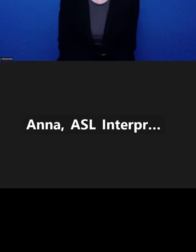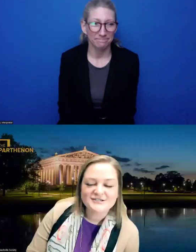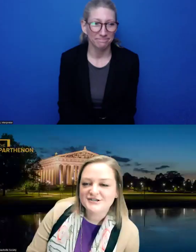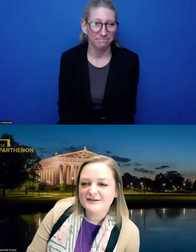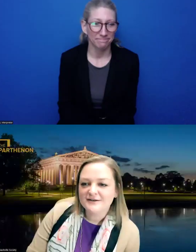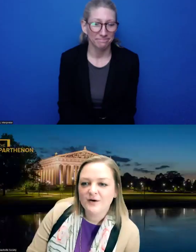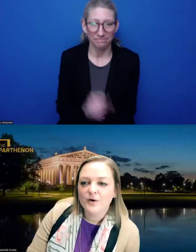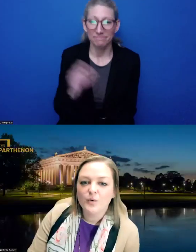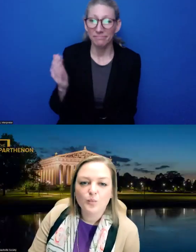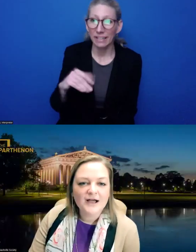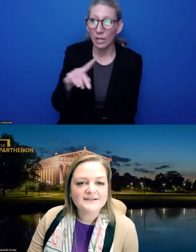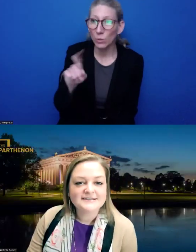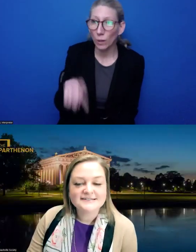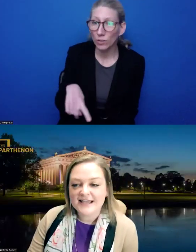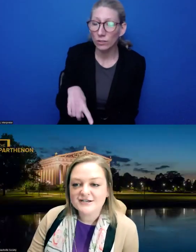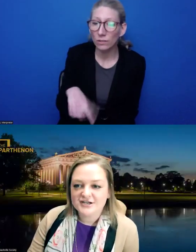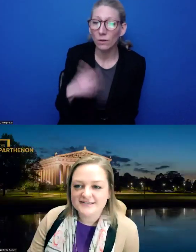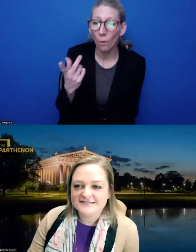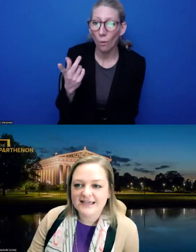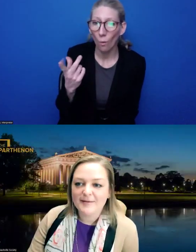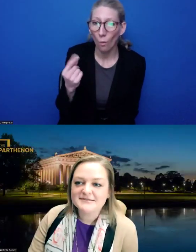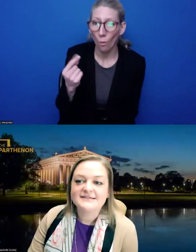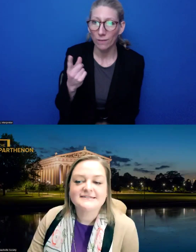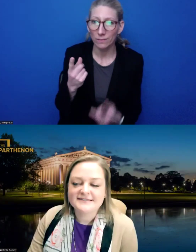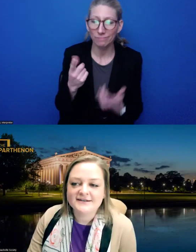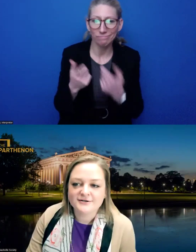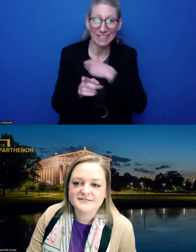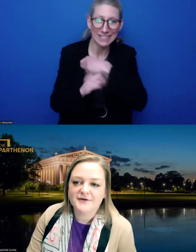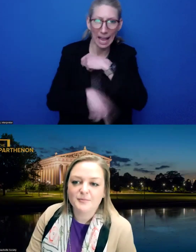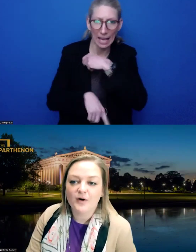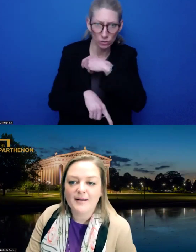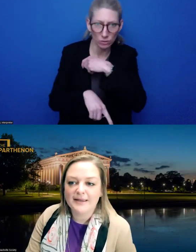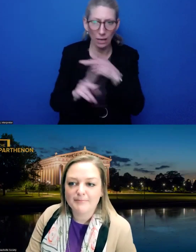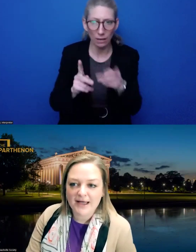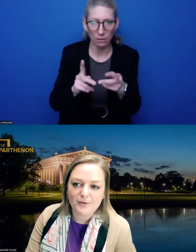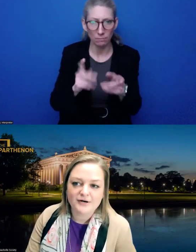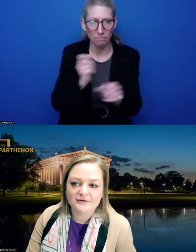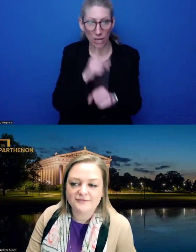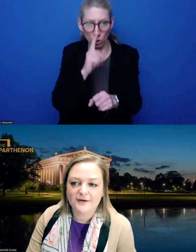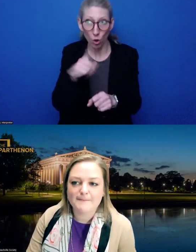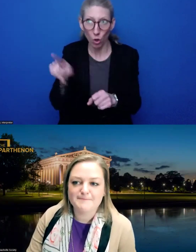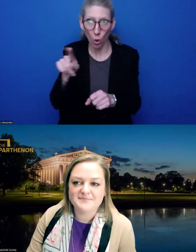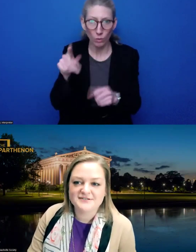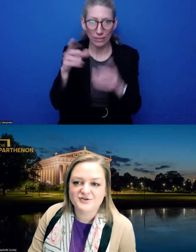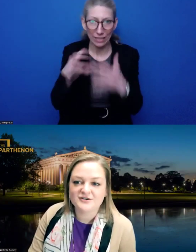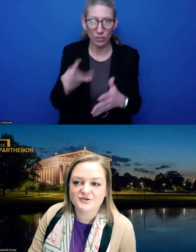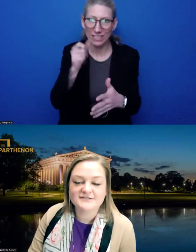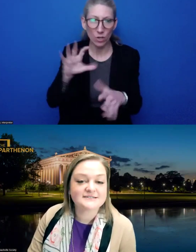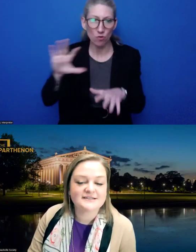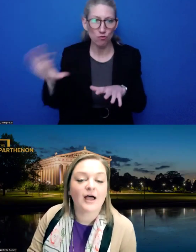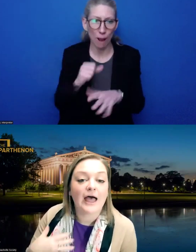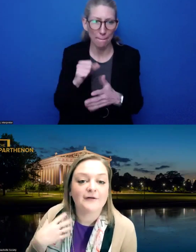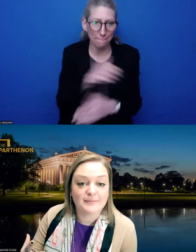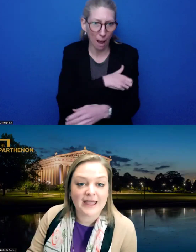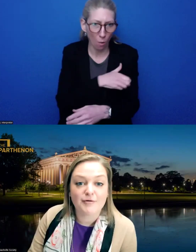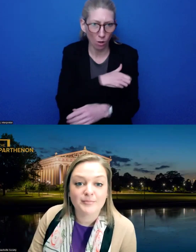Next question. What sanctions kept these leaders from grabbing power from the structures